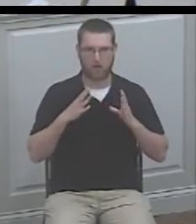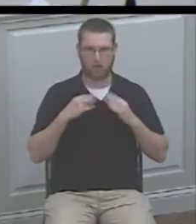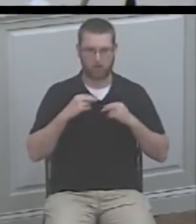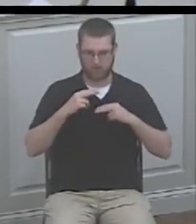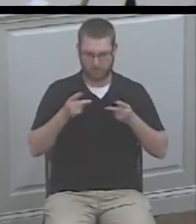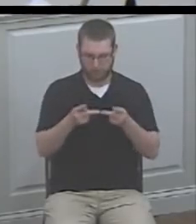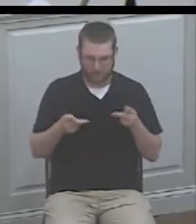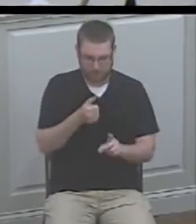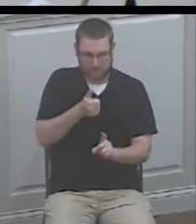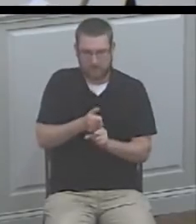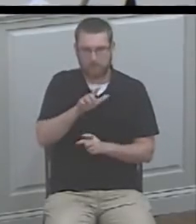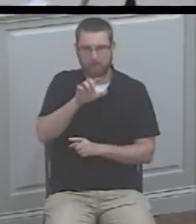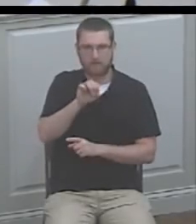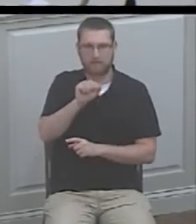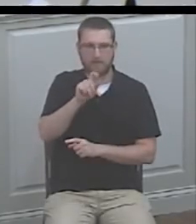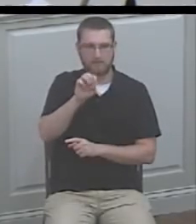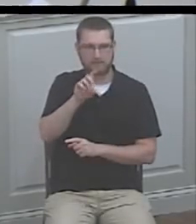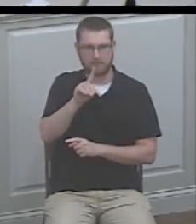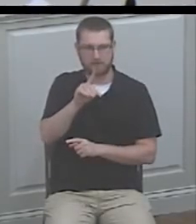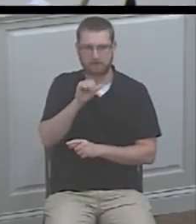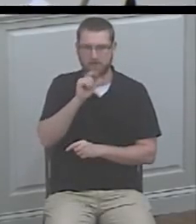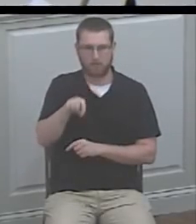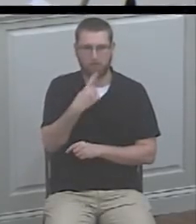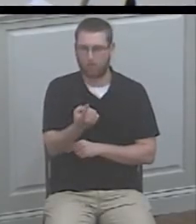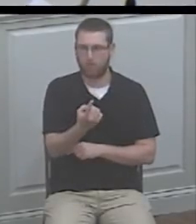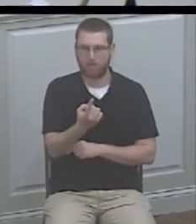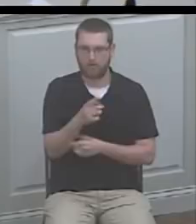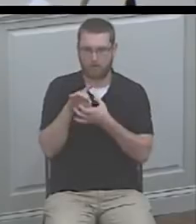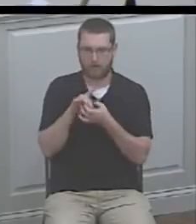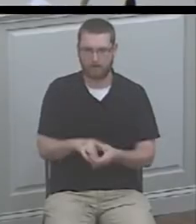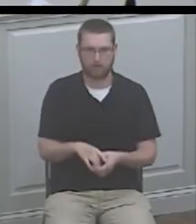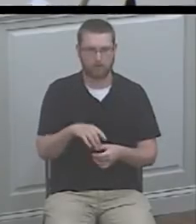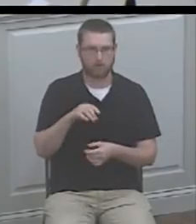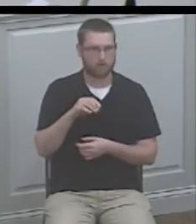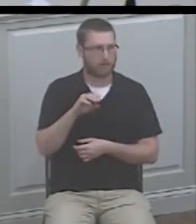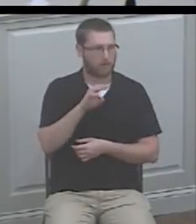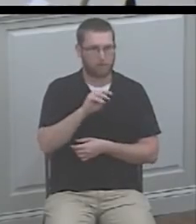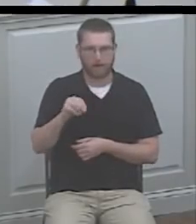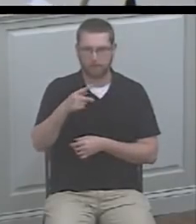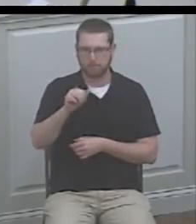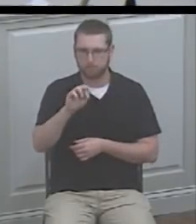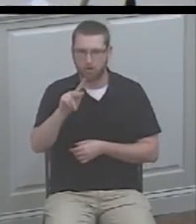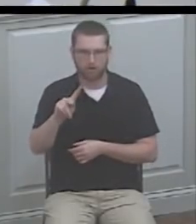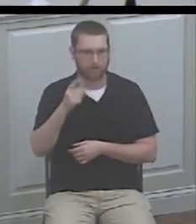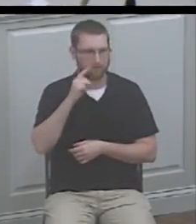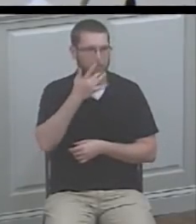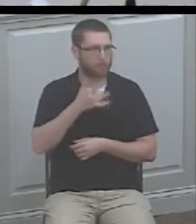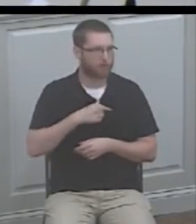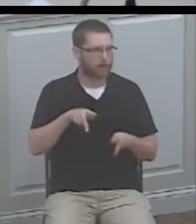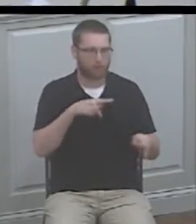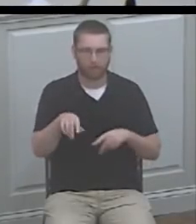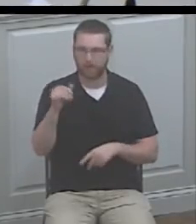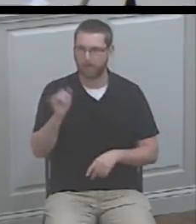that is leased. So that doesn't necessarily include a shelter at Millennium Park for a birthday party